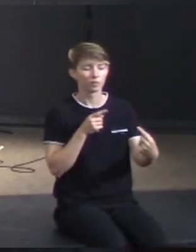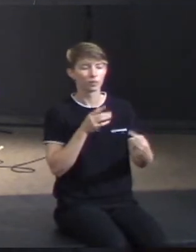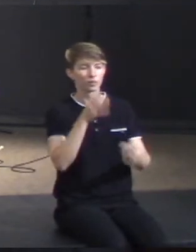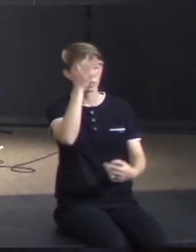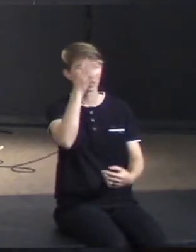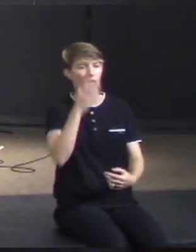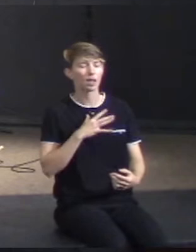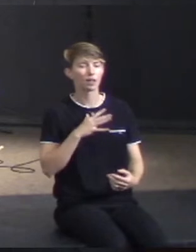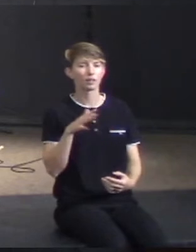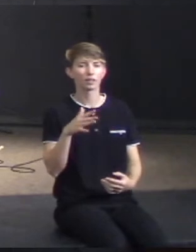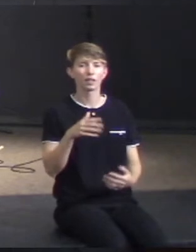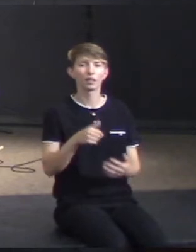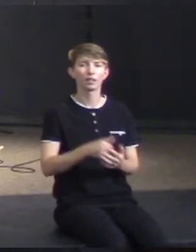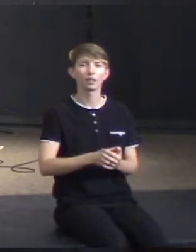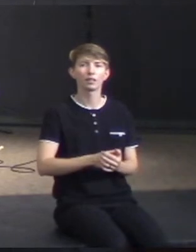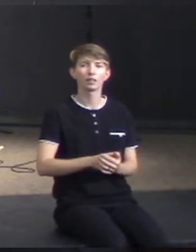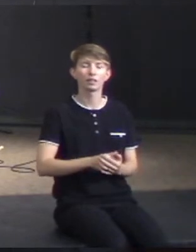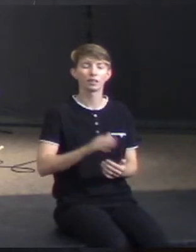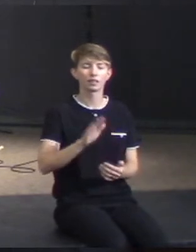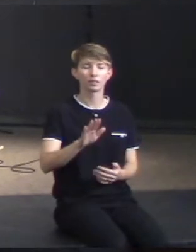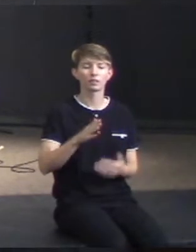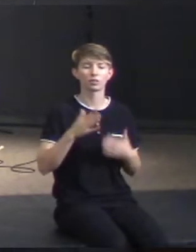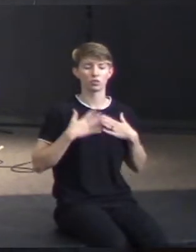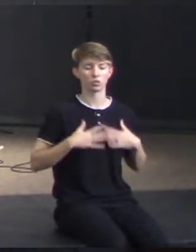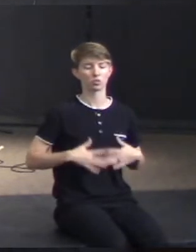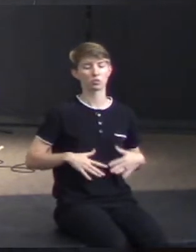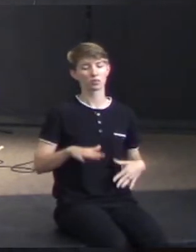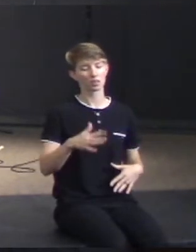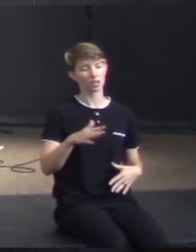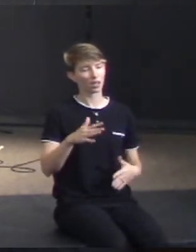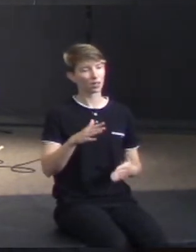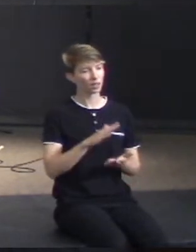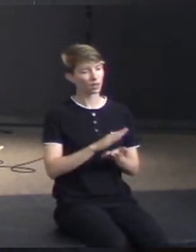his clothes were actually kind of nice,